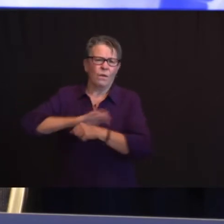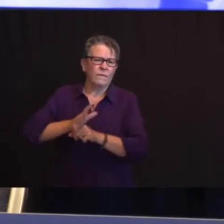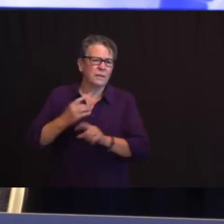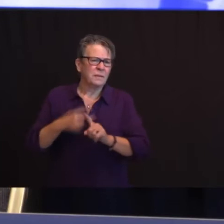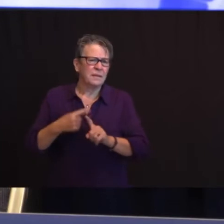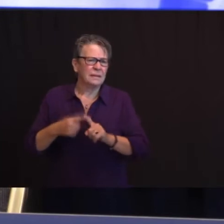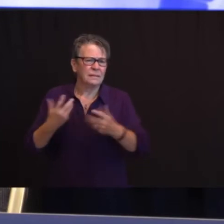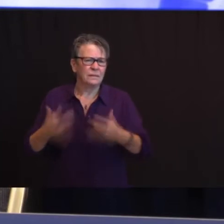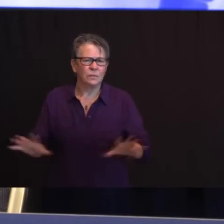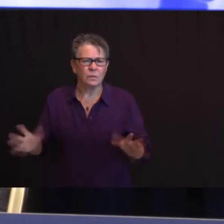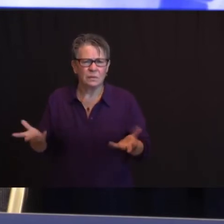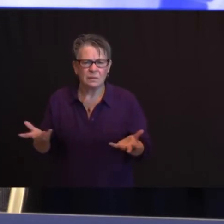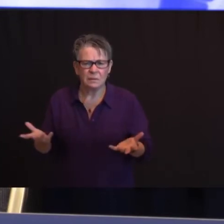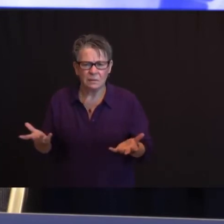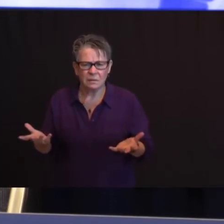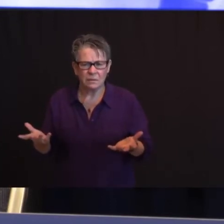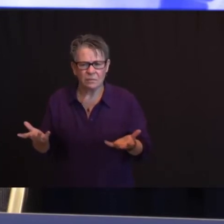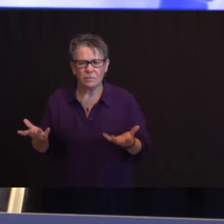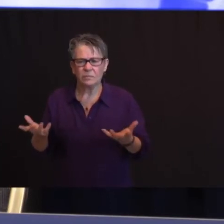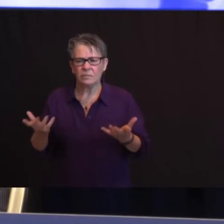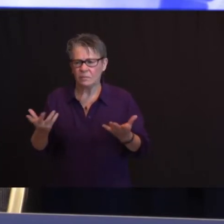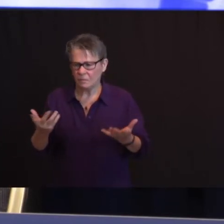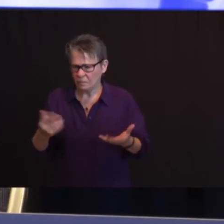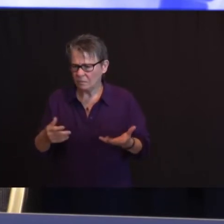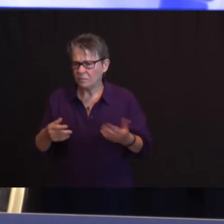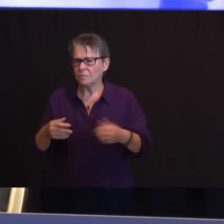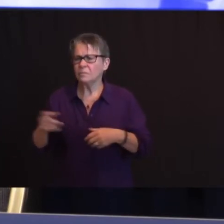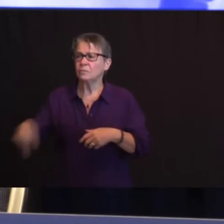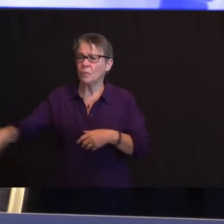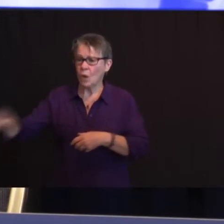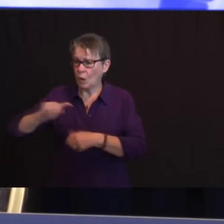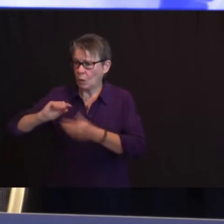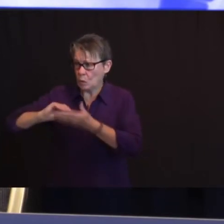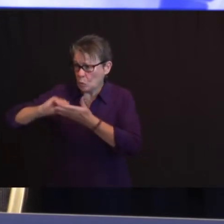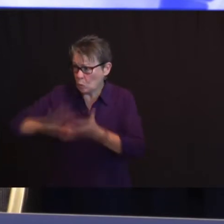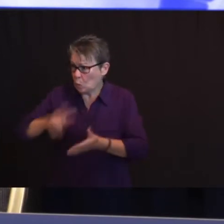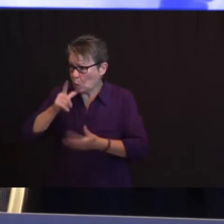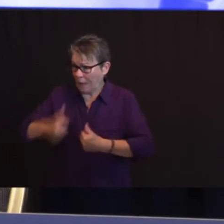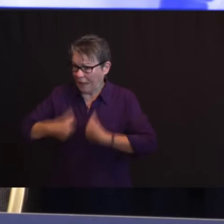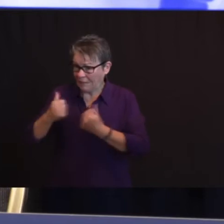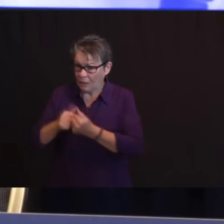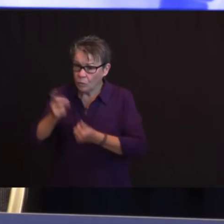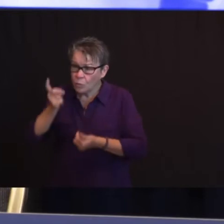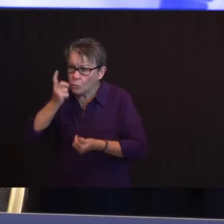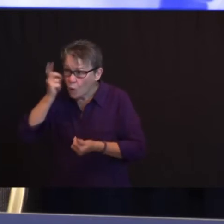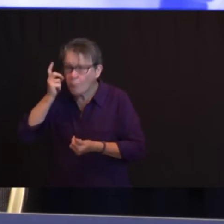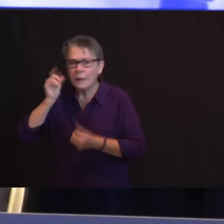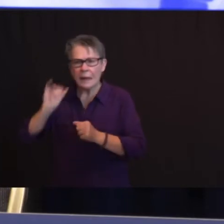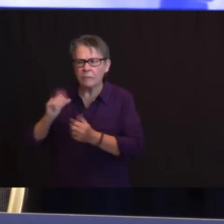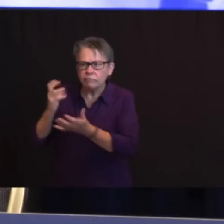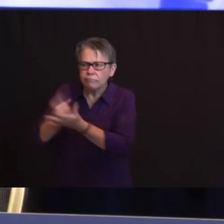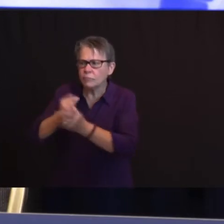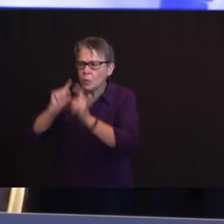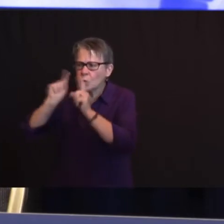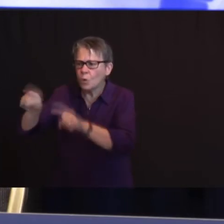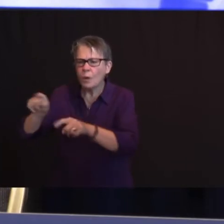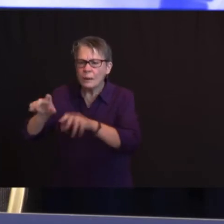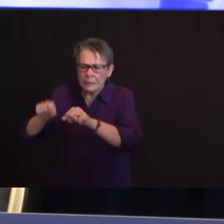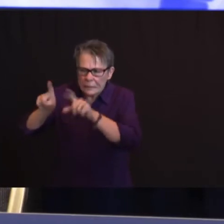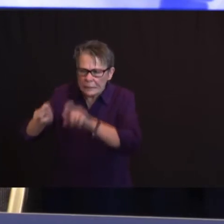all residential students before they leave for the Thanksgiving break. Students should consider getting tested before leaving the